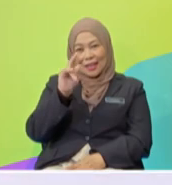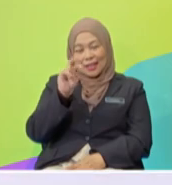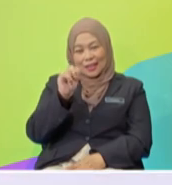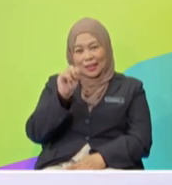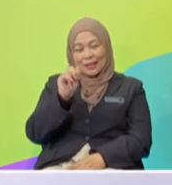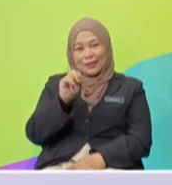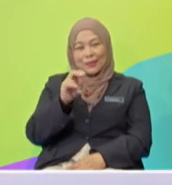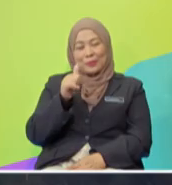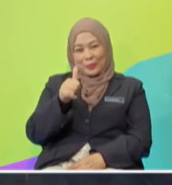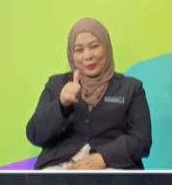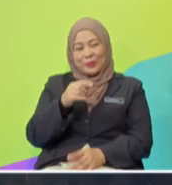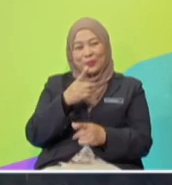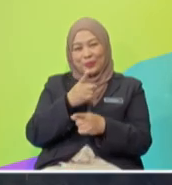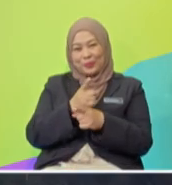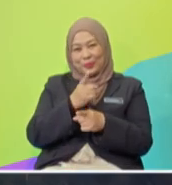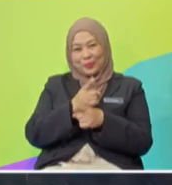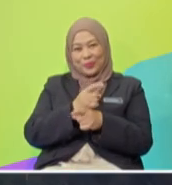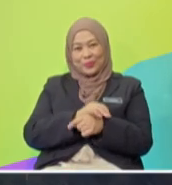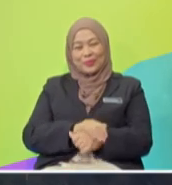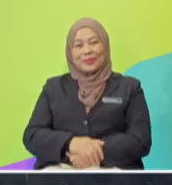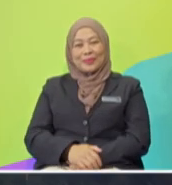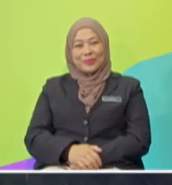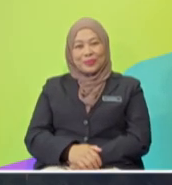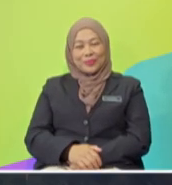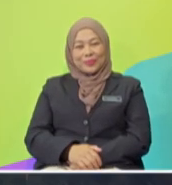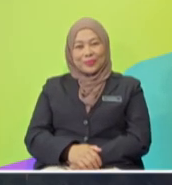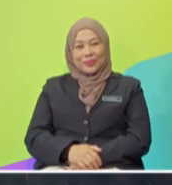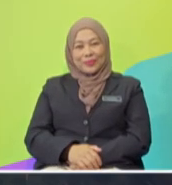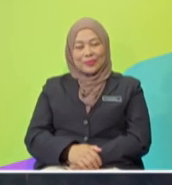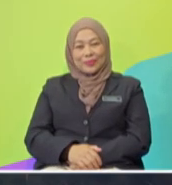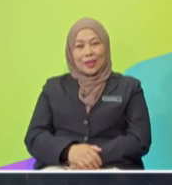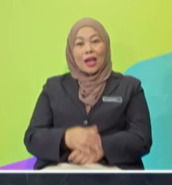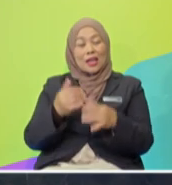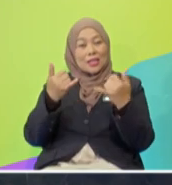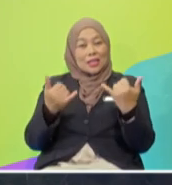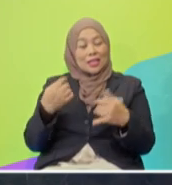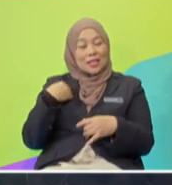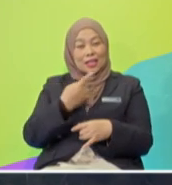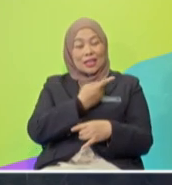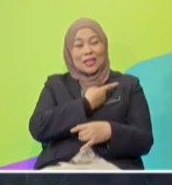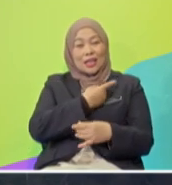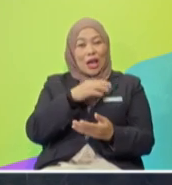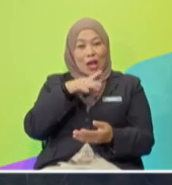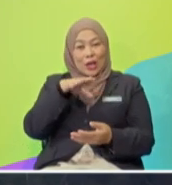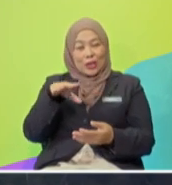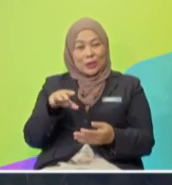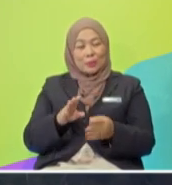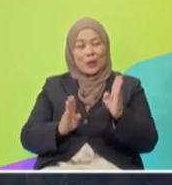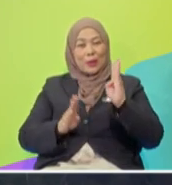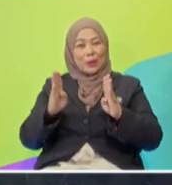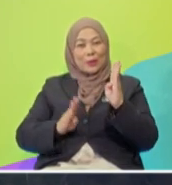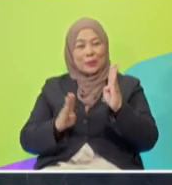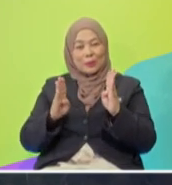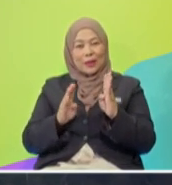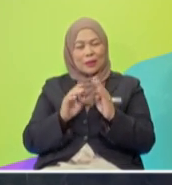T-R-A-I-N. Train. Okay, very good. Now, just now I asked you to spell bus. Bus. Don't look at the word. Don't look at the words. Yes, okay. Don't look